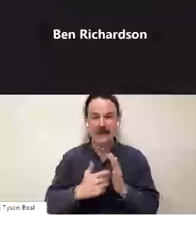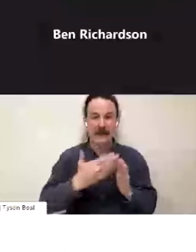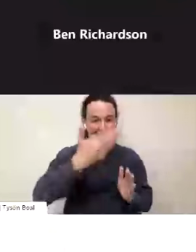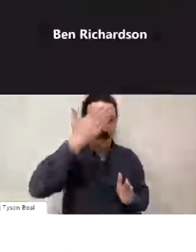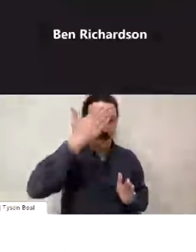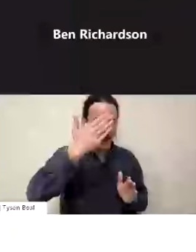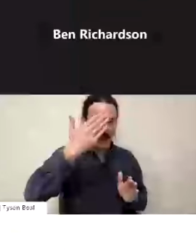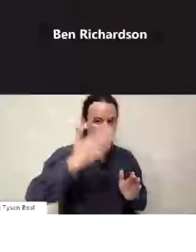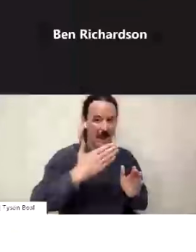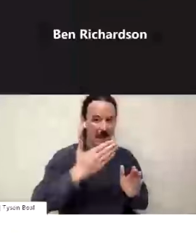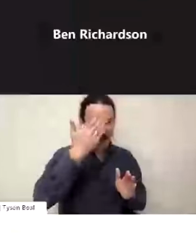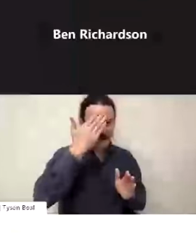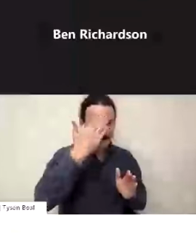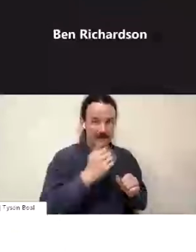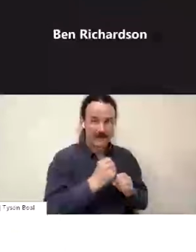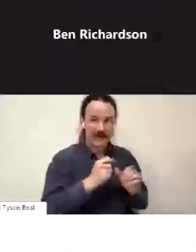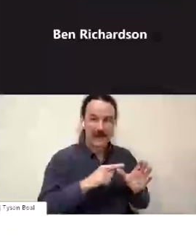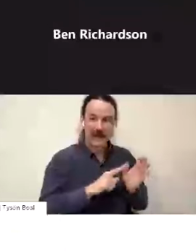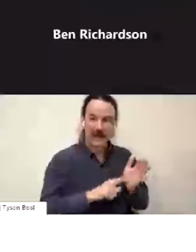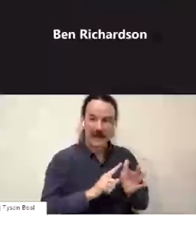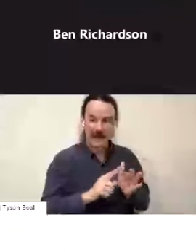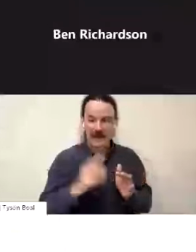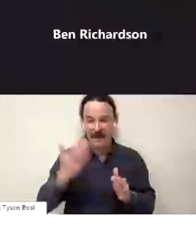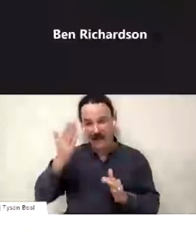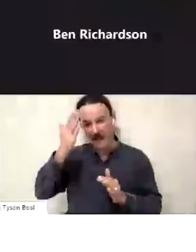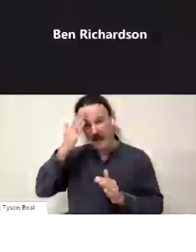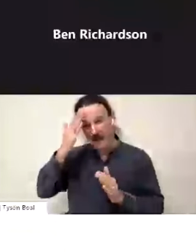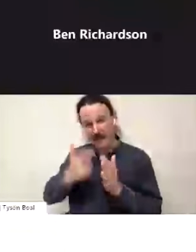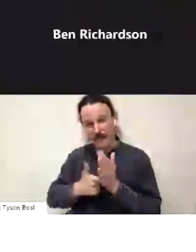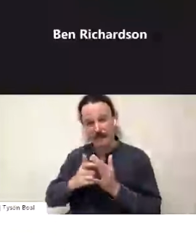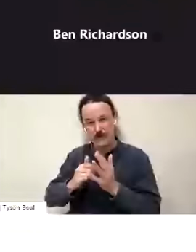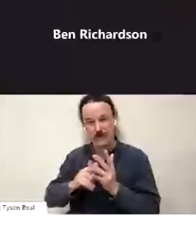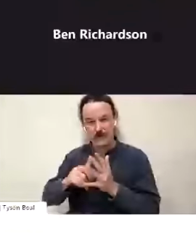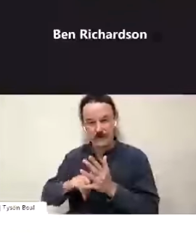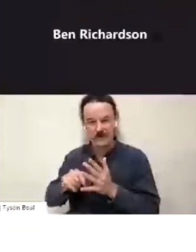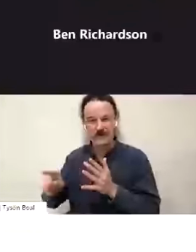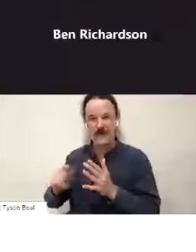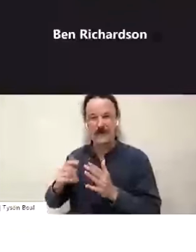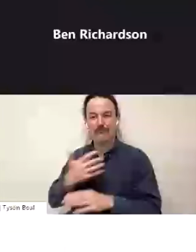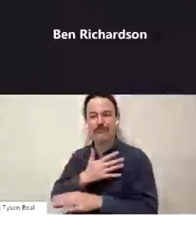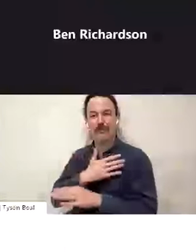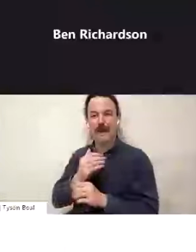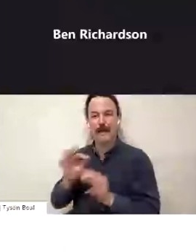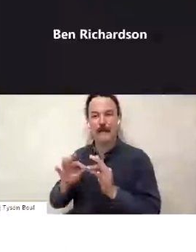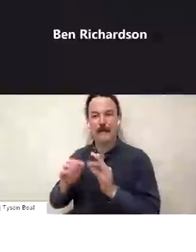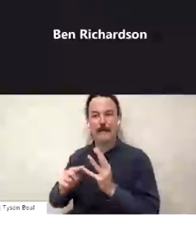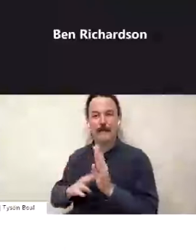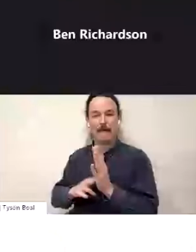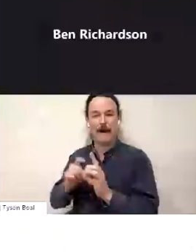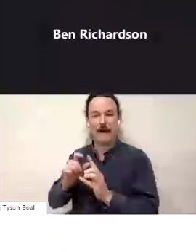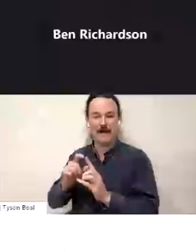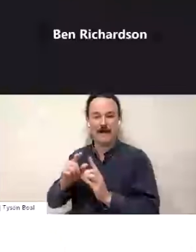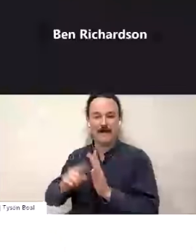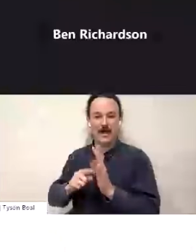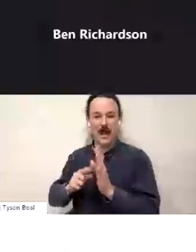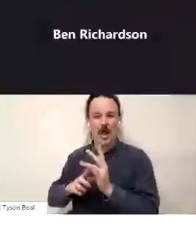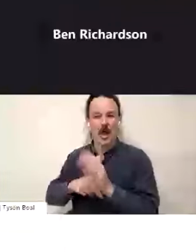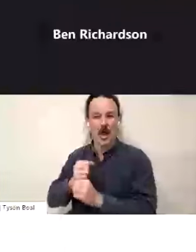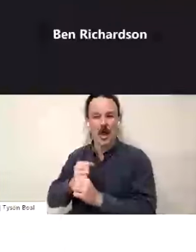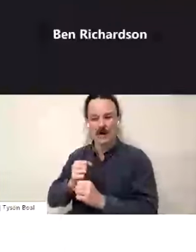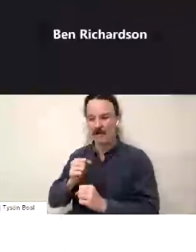Lester Bostock was a proud Bundjalung man with physical disability who was one of the pioneers of the social movement of First